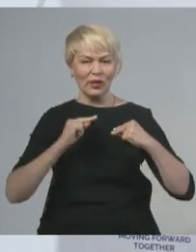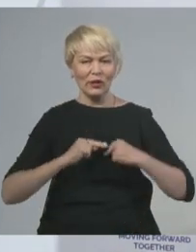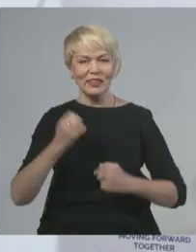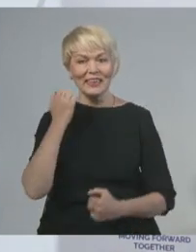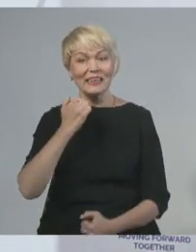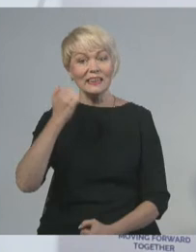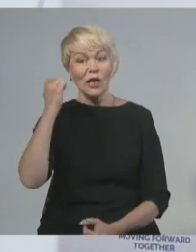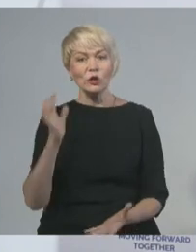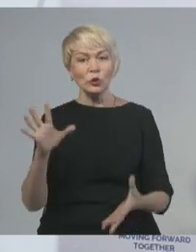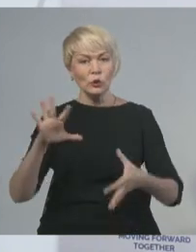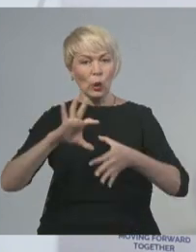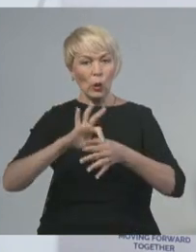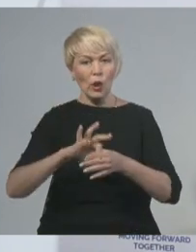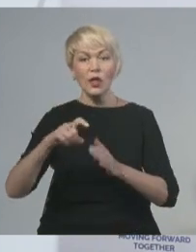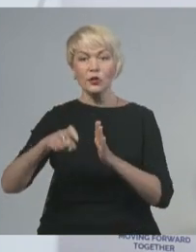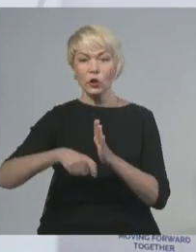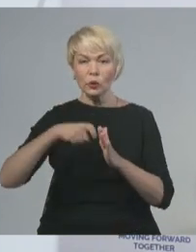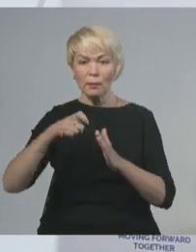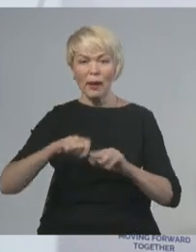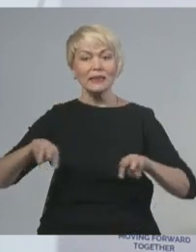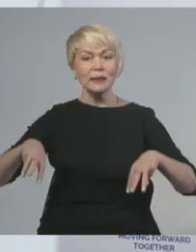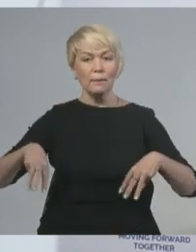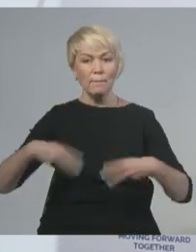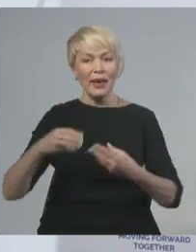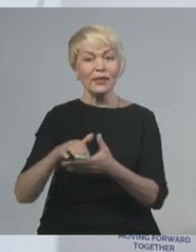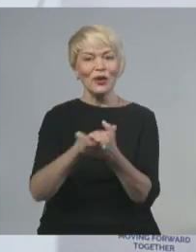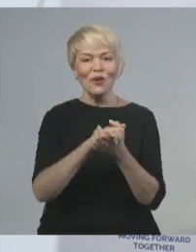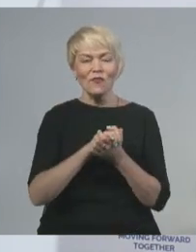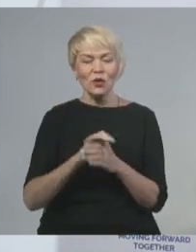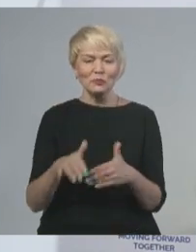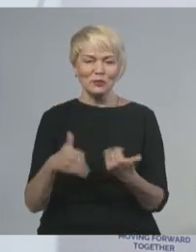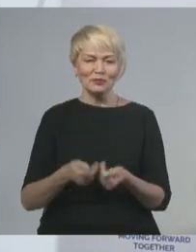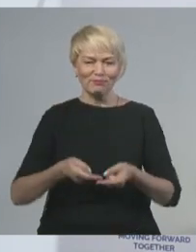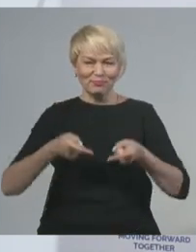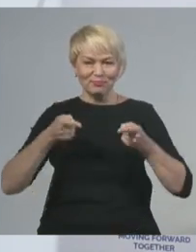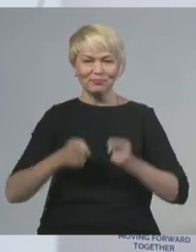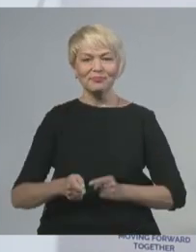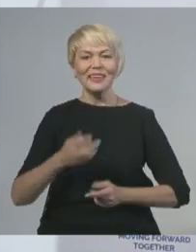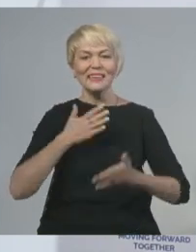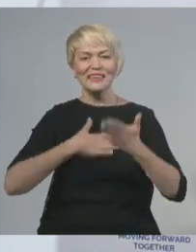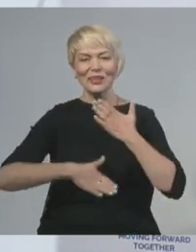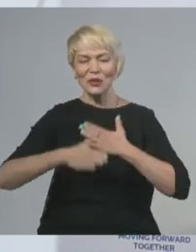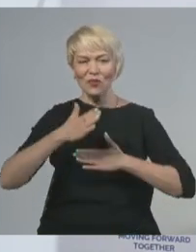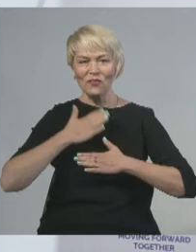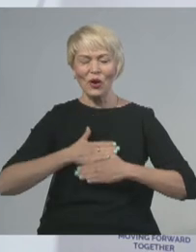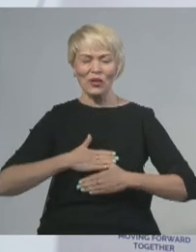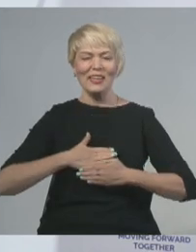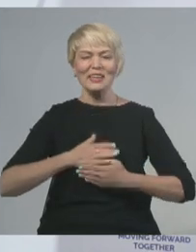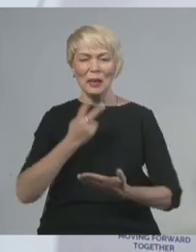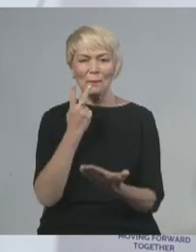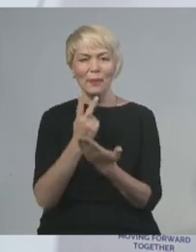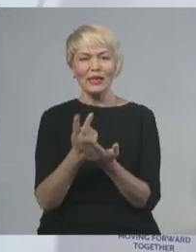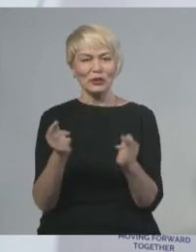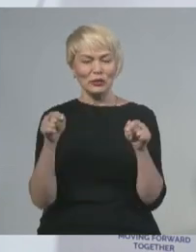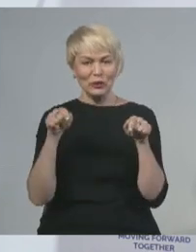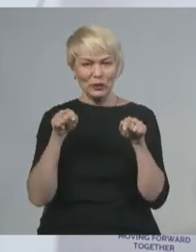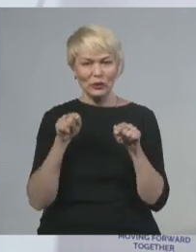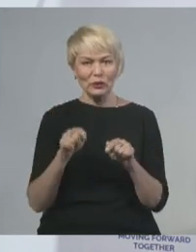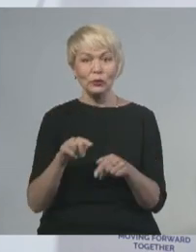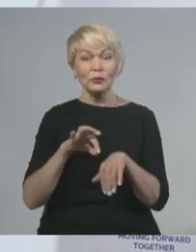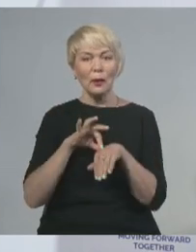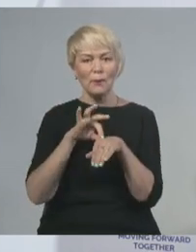media forum it's a great pleasure for us to meet you here to to have the discussion with you